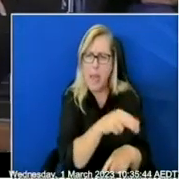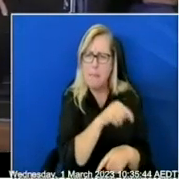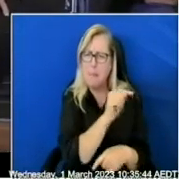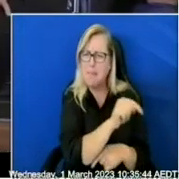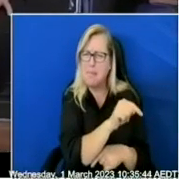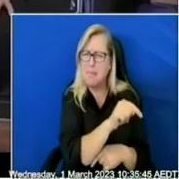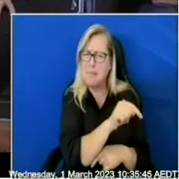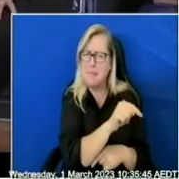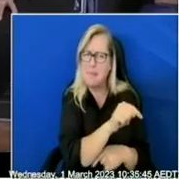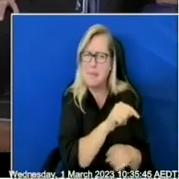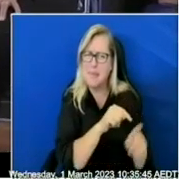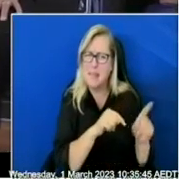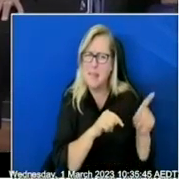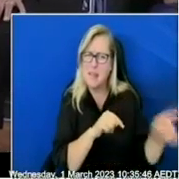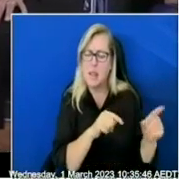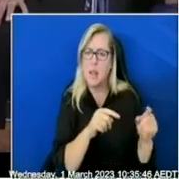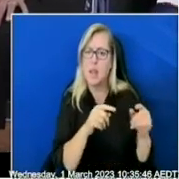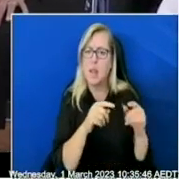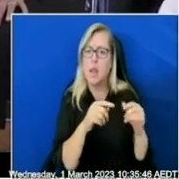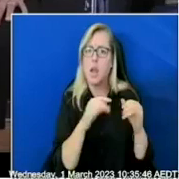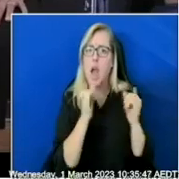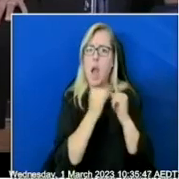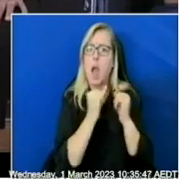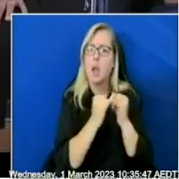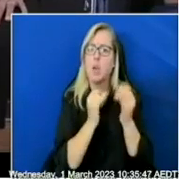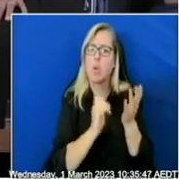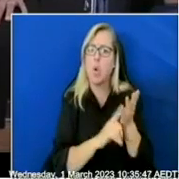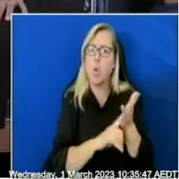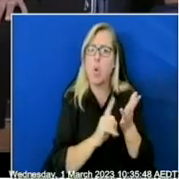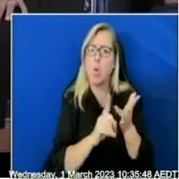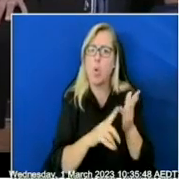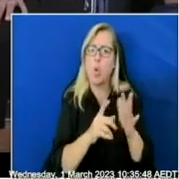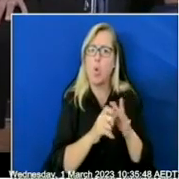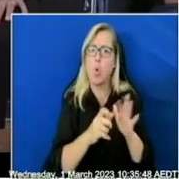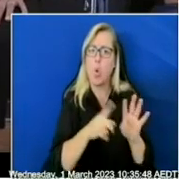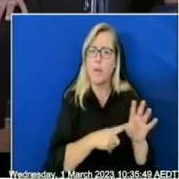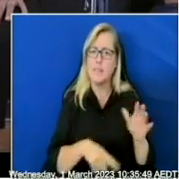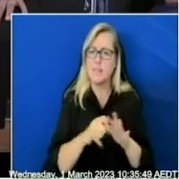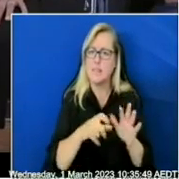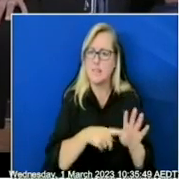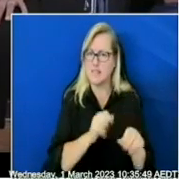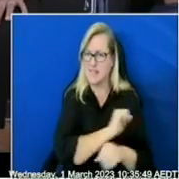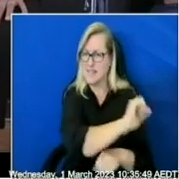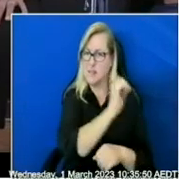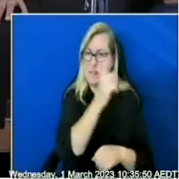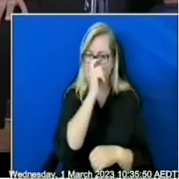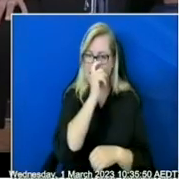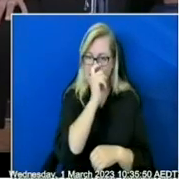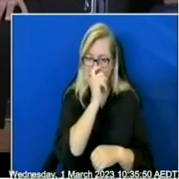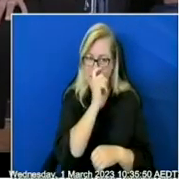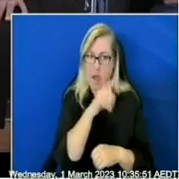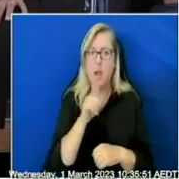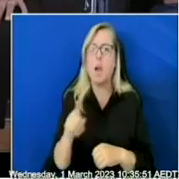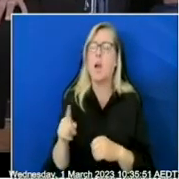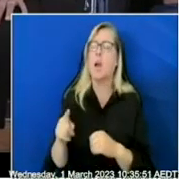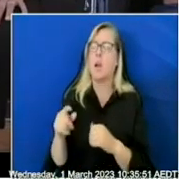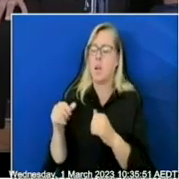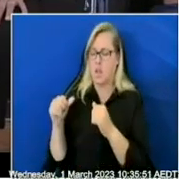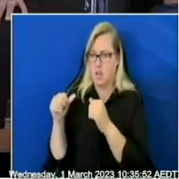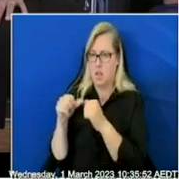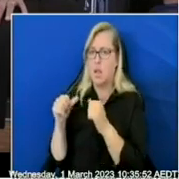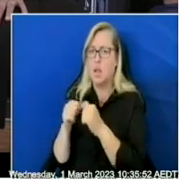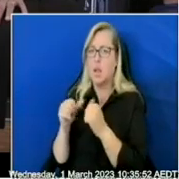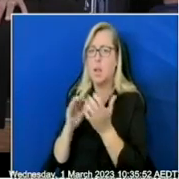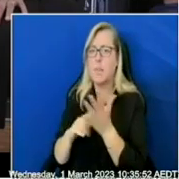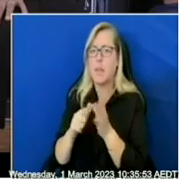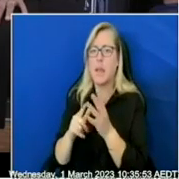sister. Yeah. Auntie Nancy. Nancy Clark. And her brother were there. Yes. Which is